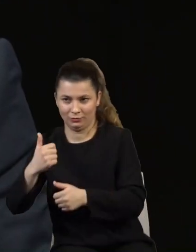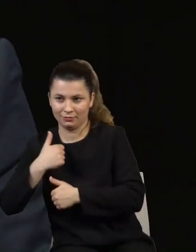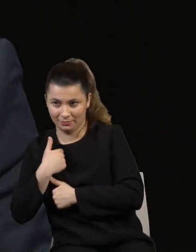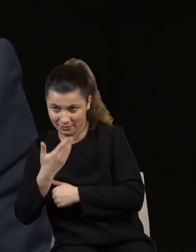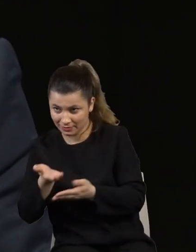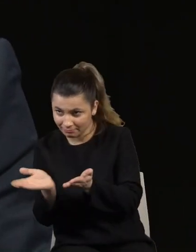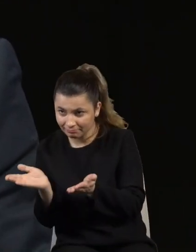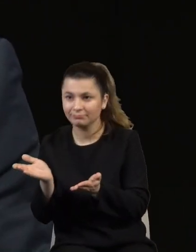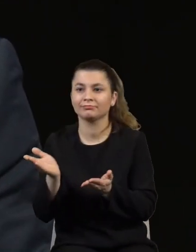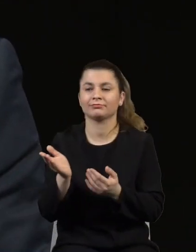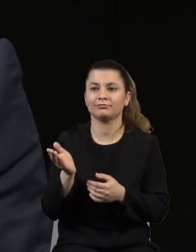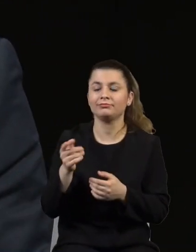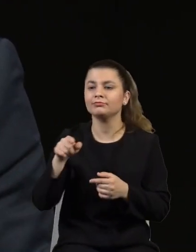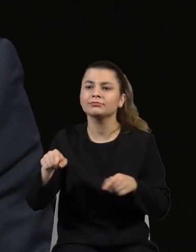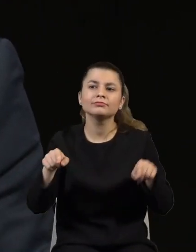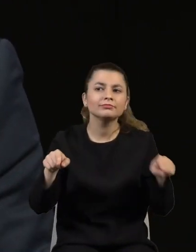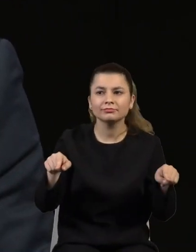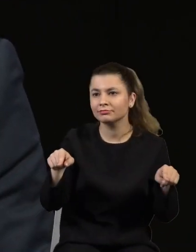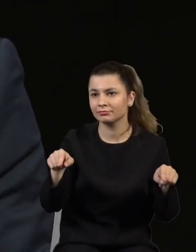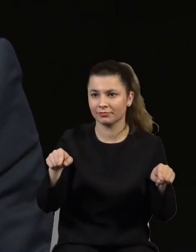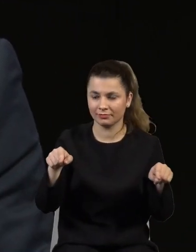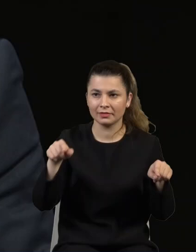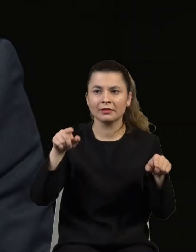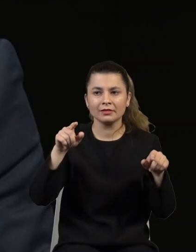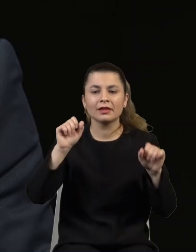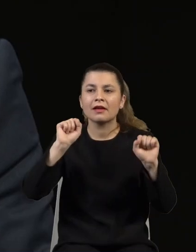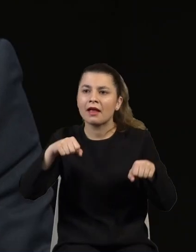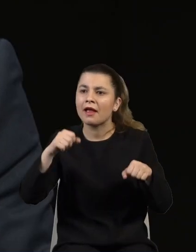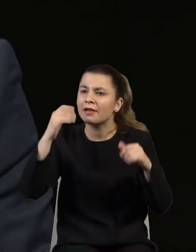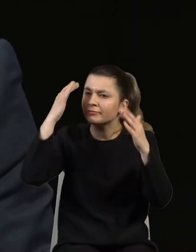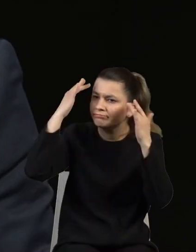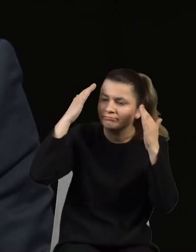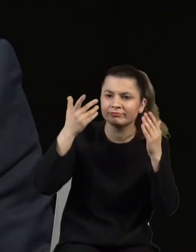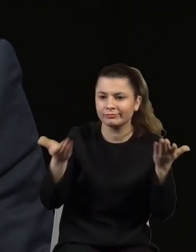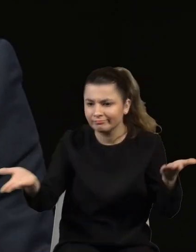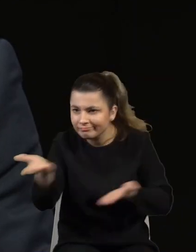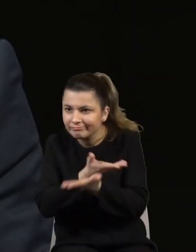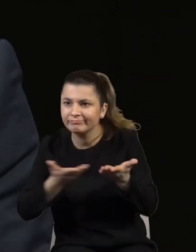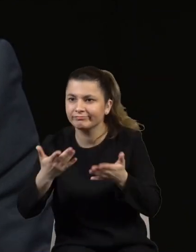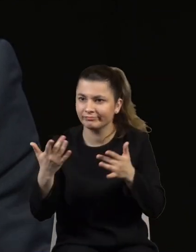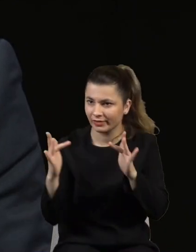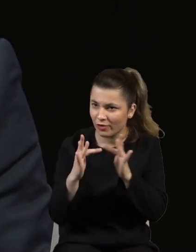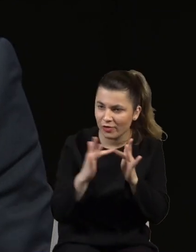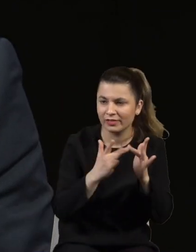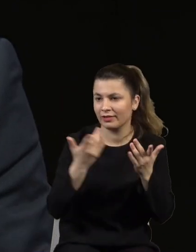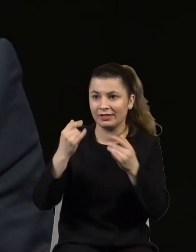officials and institutions, and also defense sector and